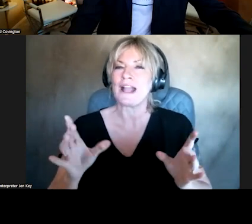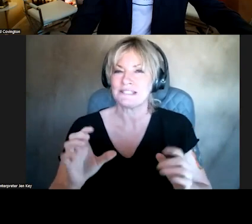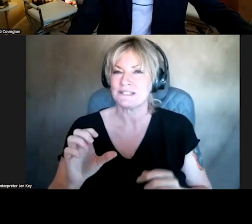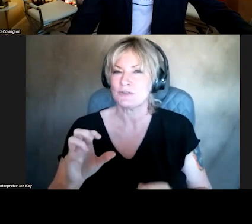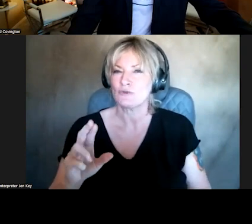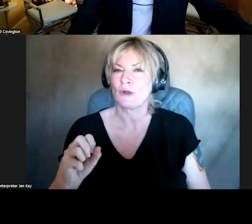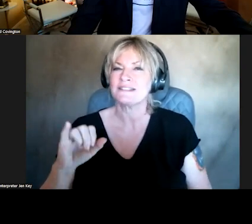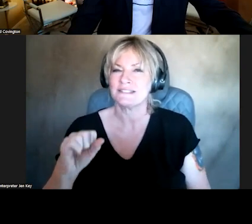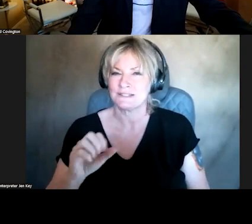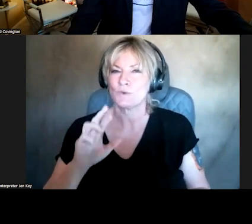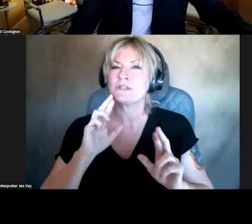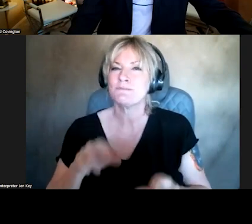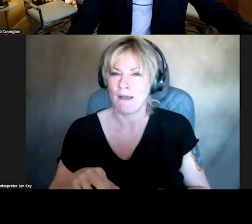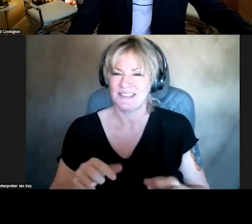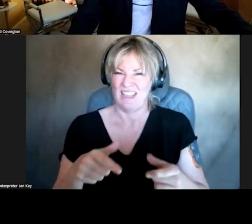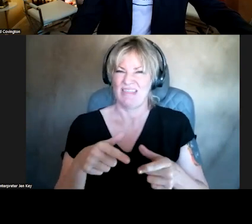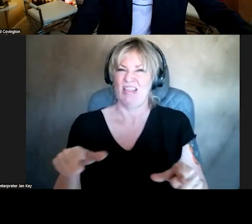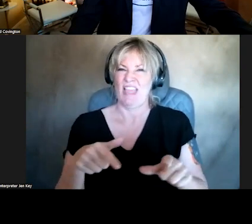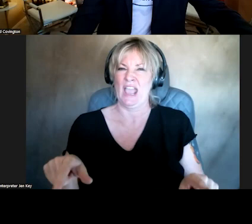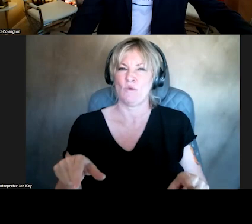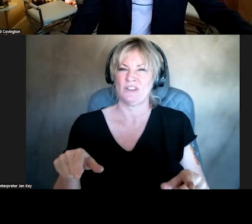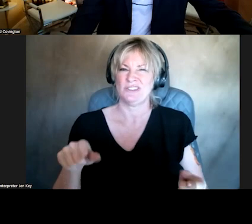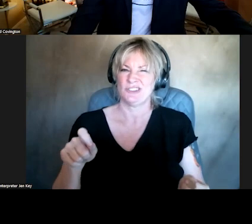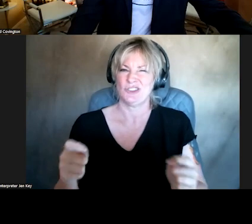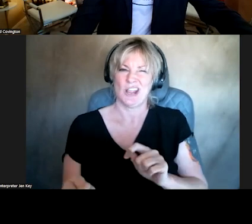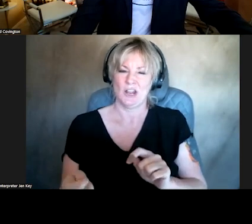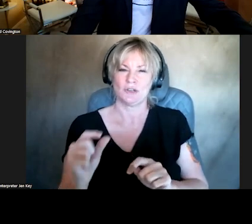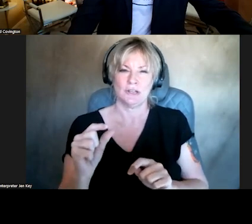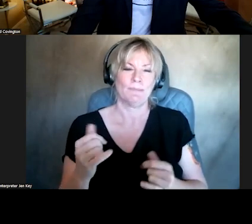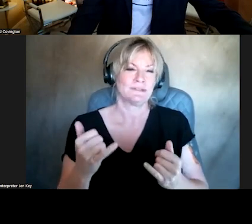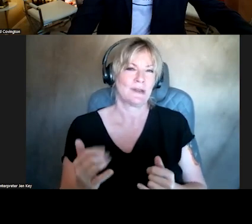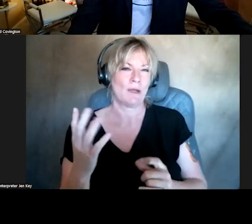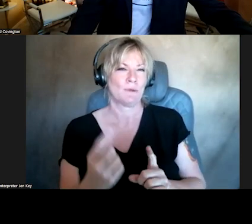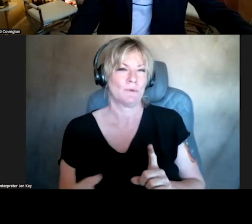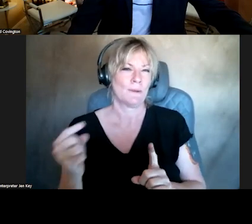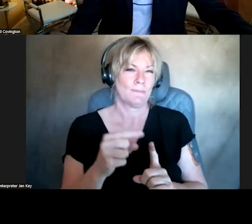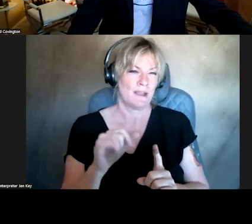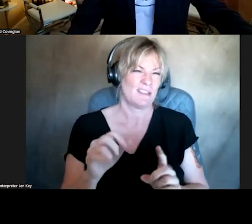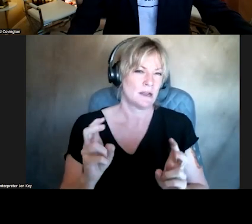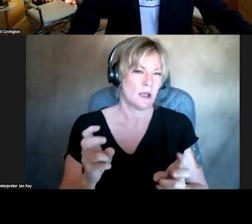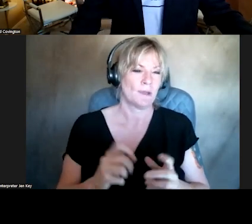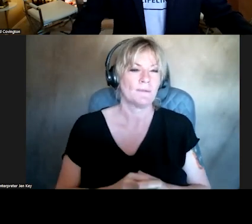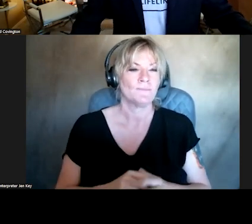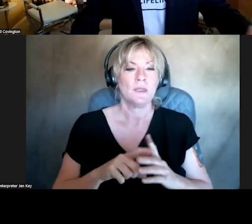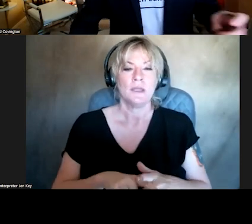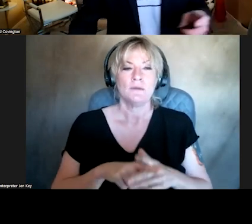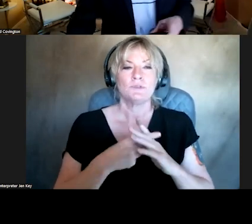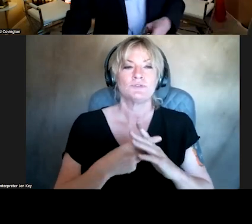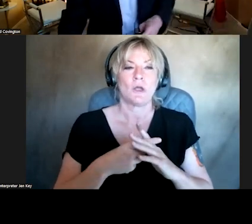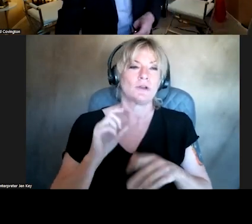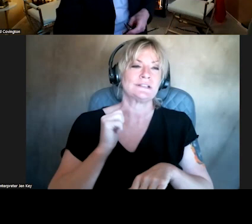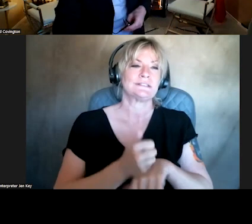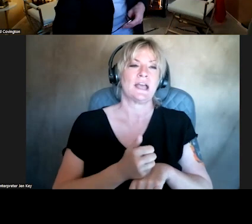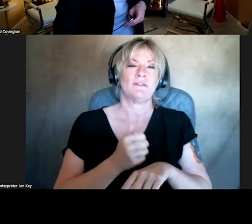the language has shifted at this point. So we're going to come back to that topic. But let's set the stage